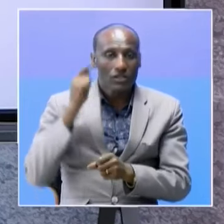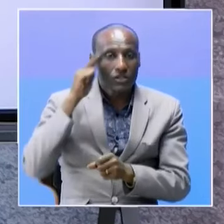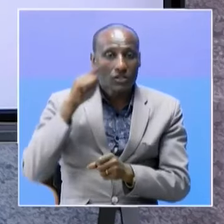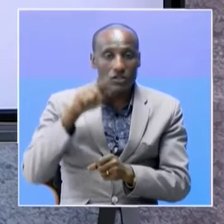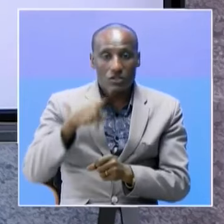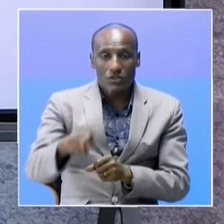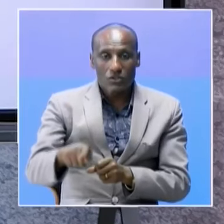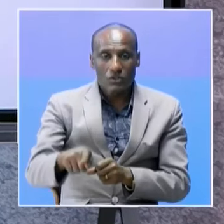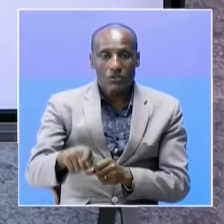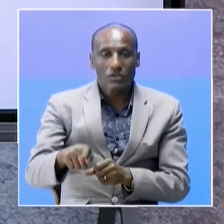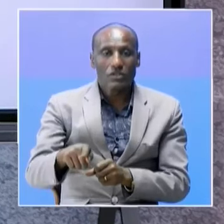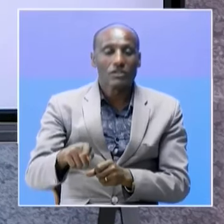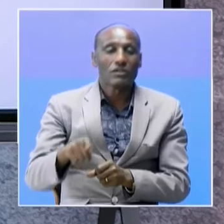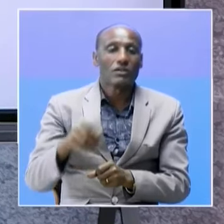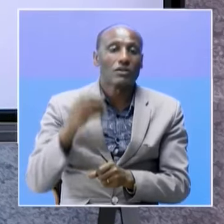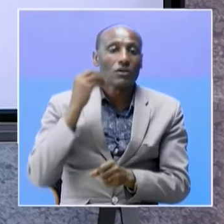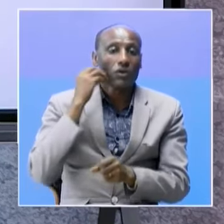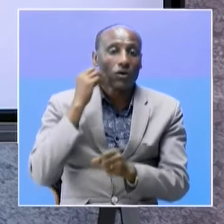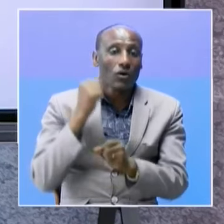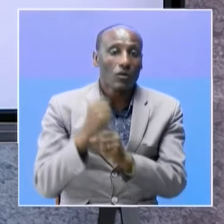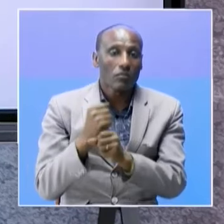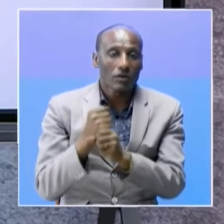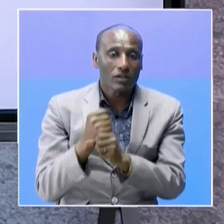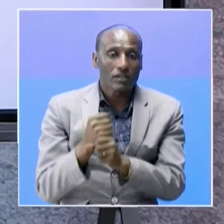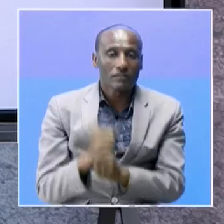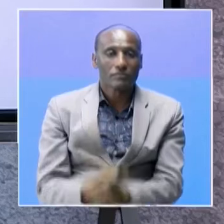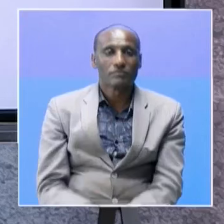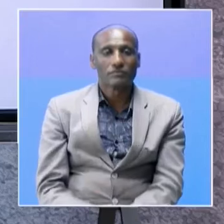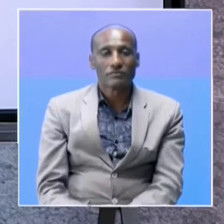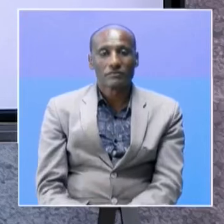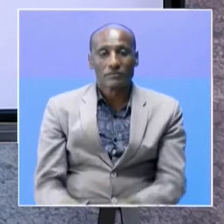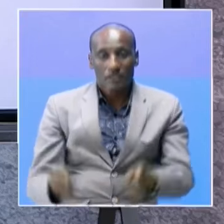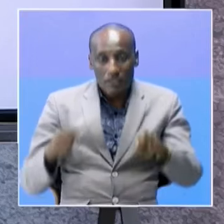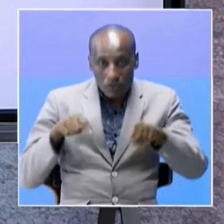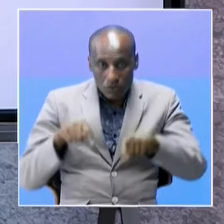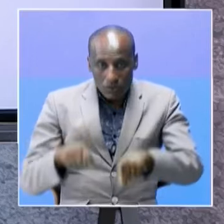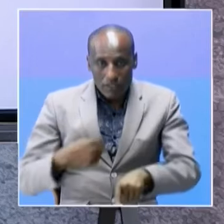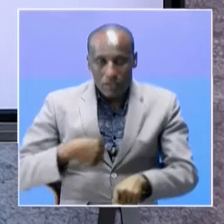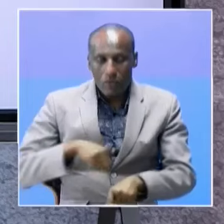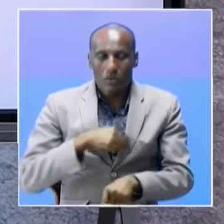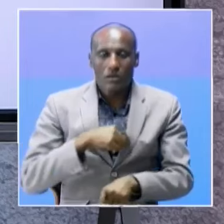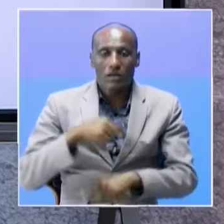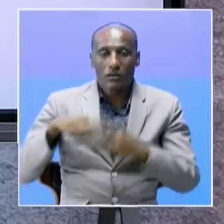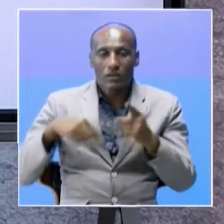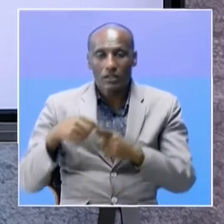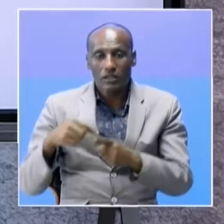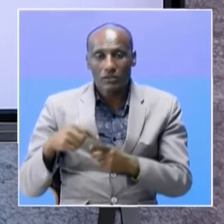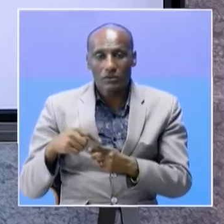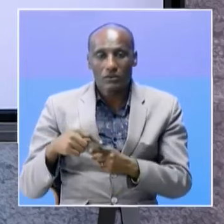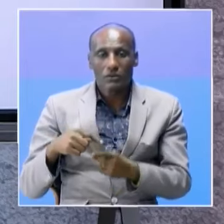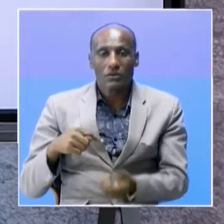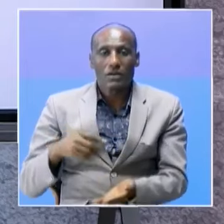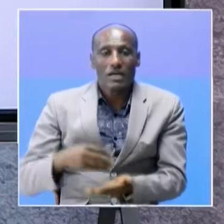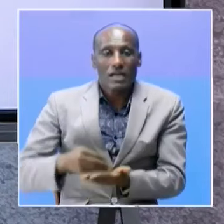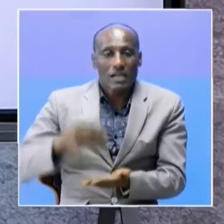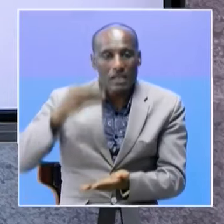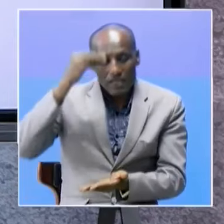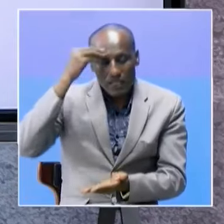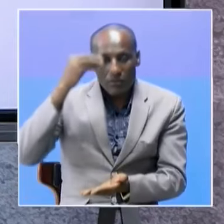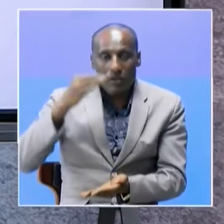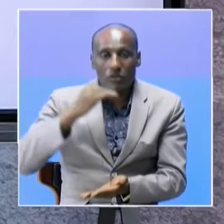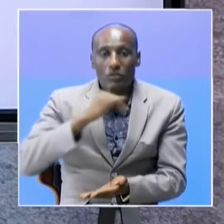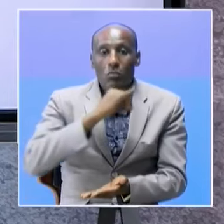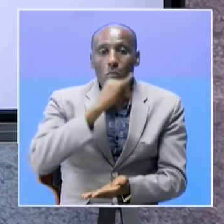your parents and your mentors, okay? Today we are going to learn about the modal verbs. Have you ever